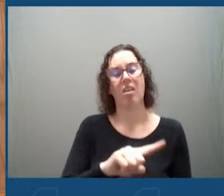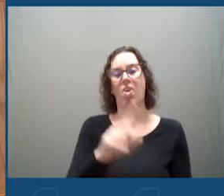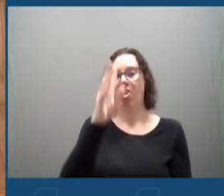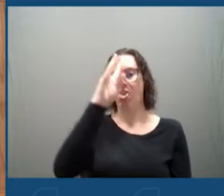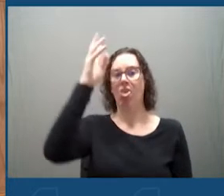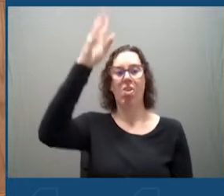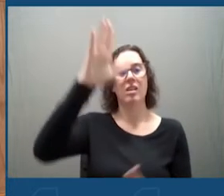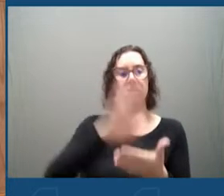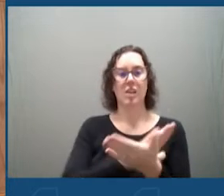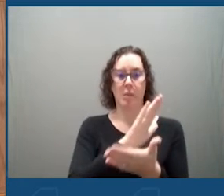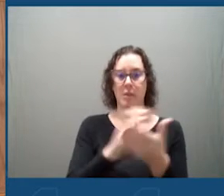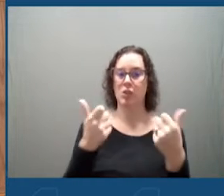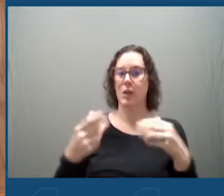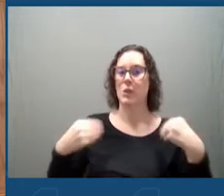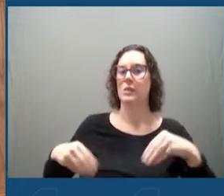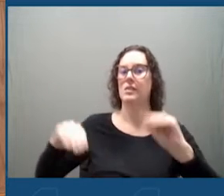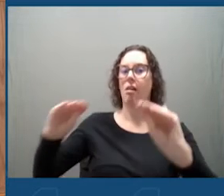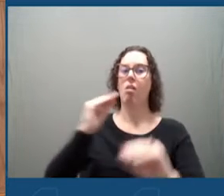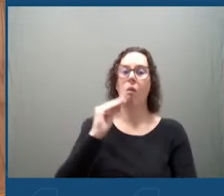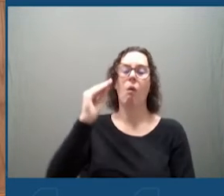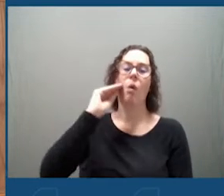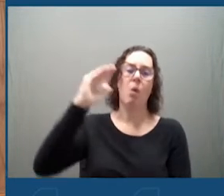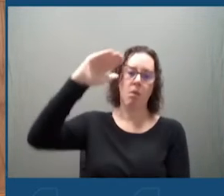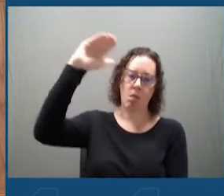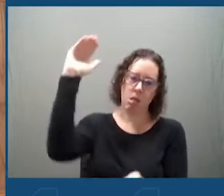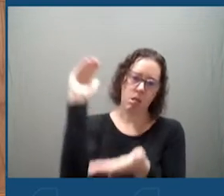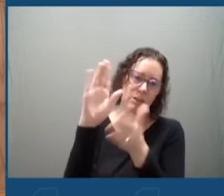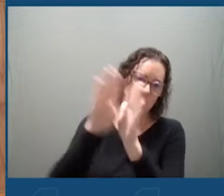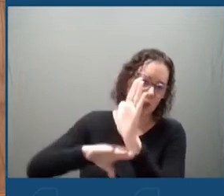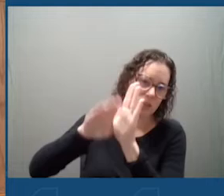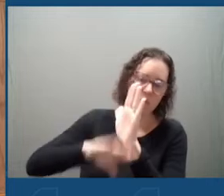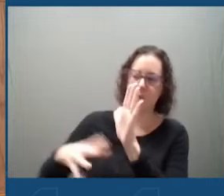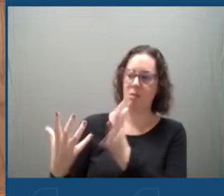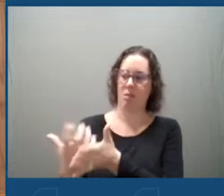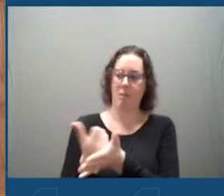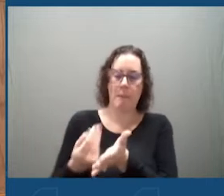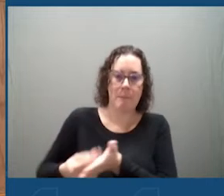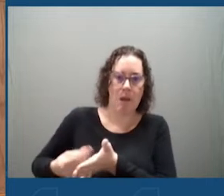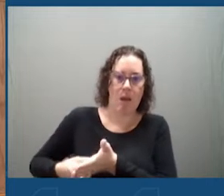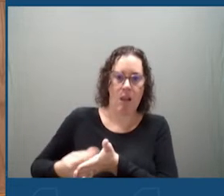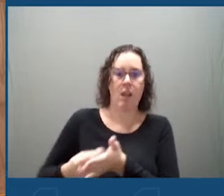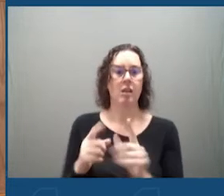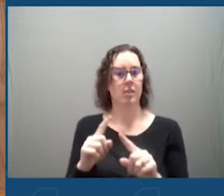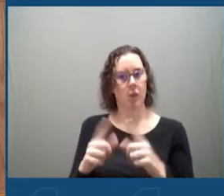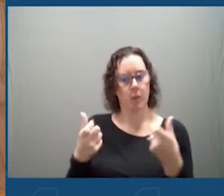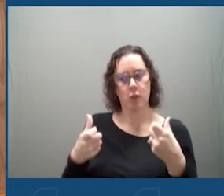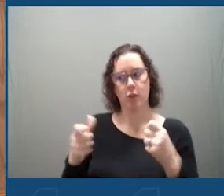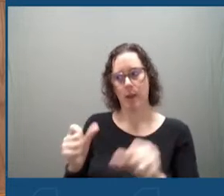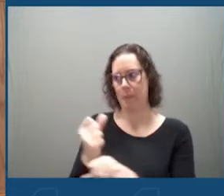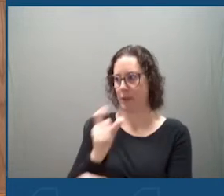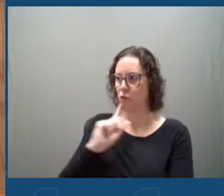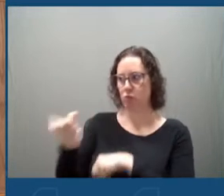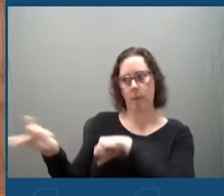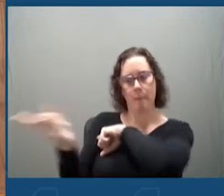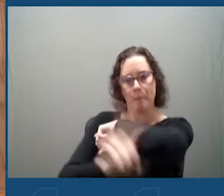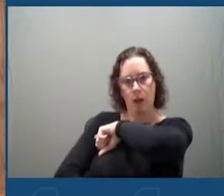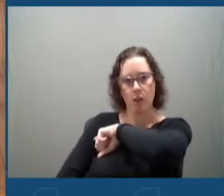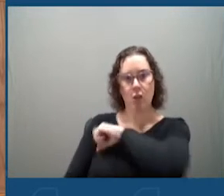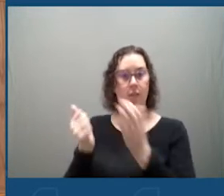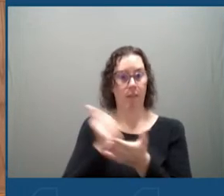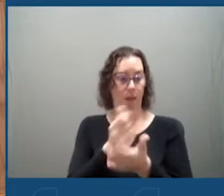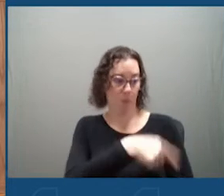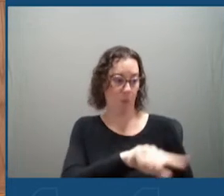prices. We work to bring these deed thieves to justice and to help the homeowners targeted by this ring. And this past